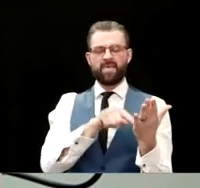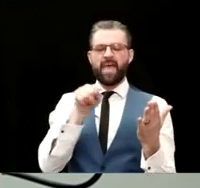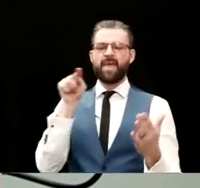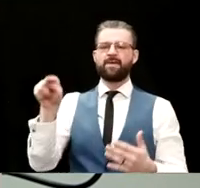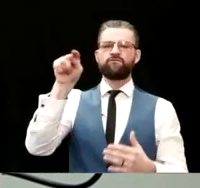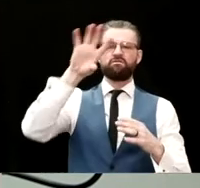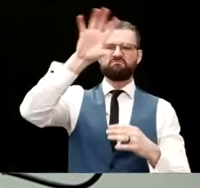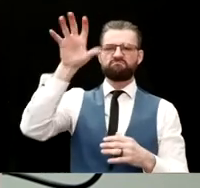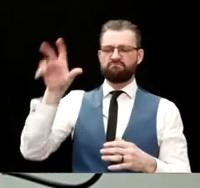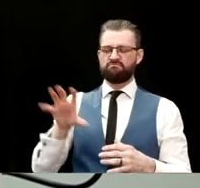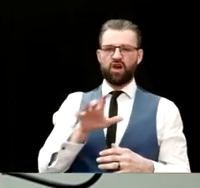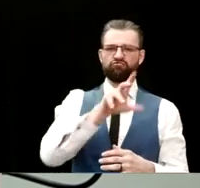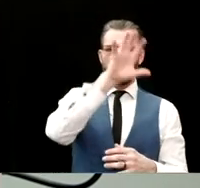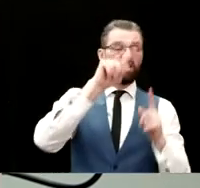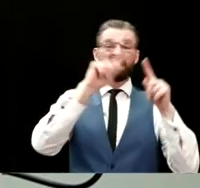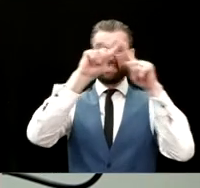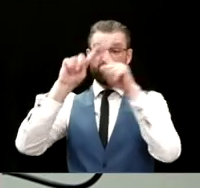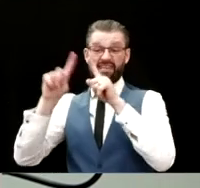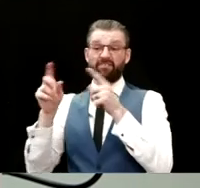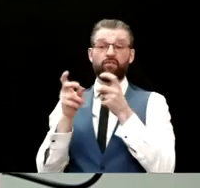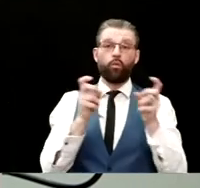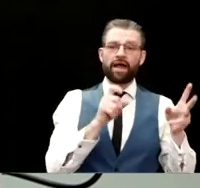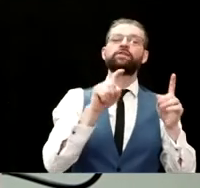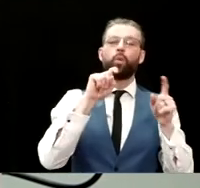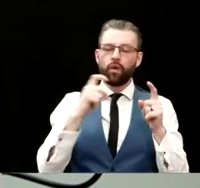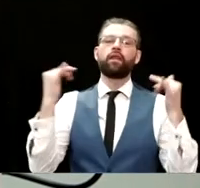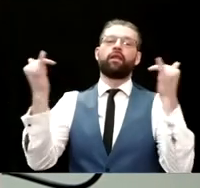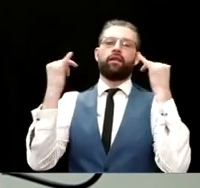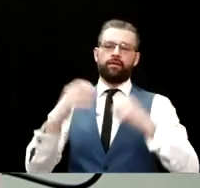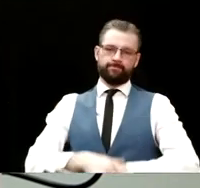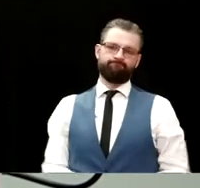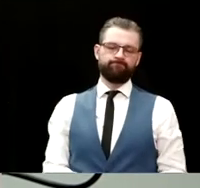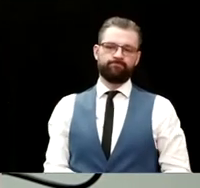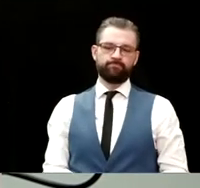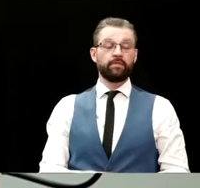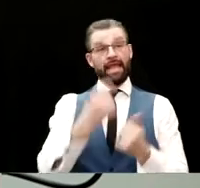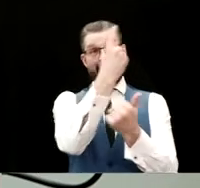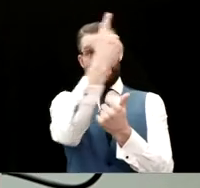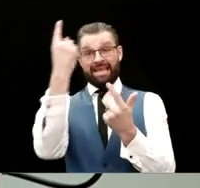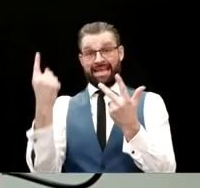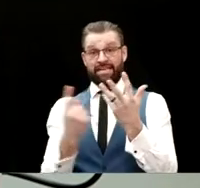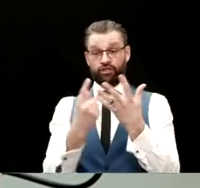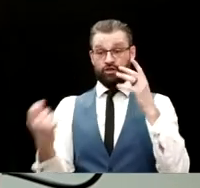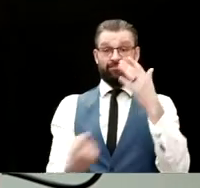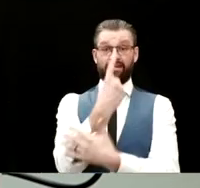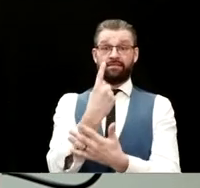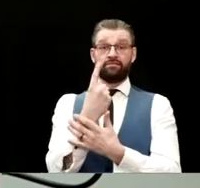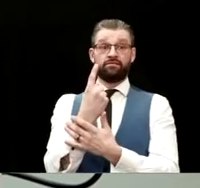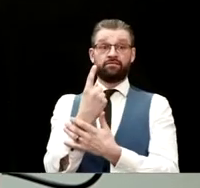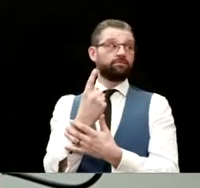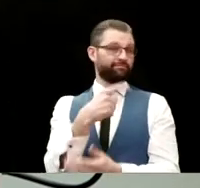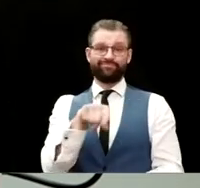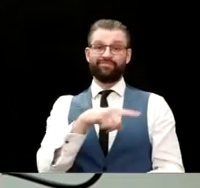in poignant, creative, and inspiring ways. Each event, as we know